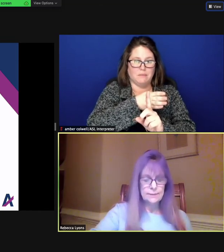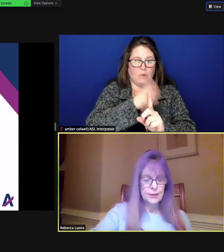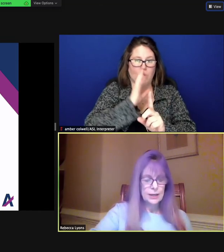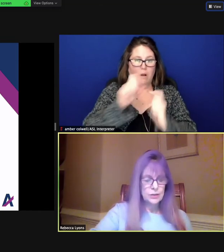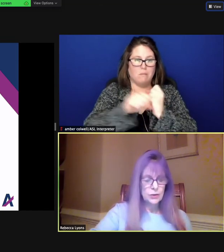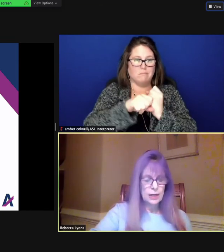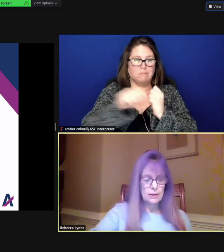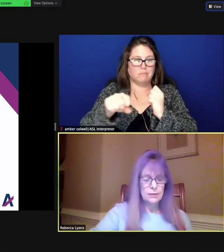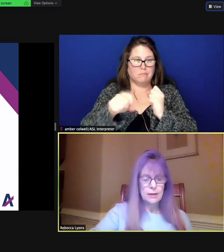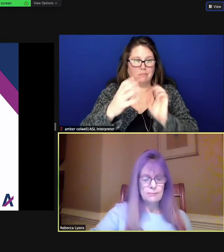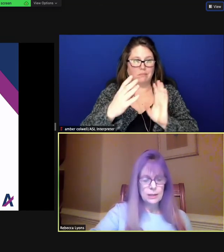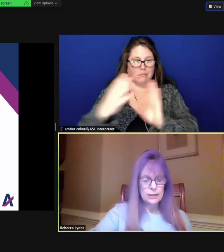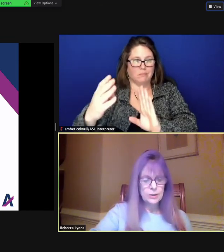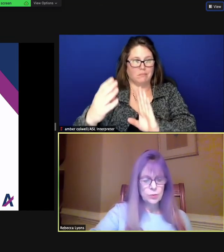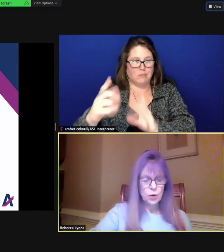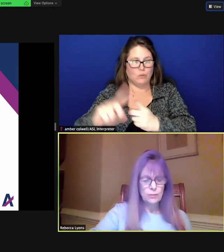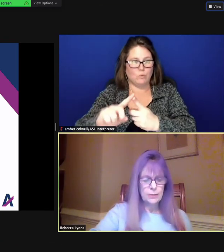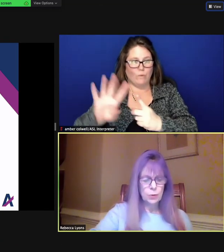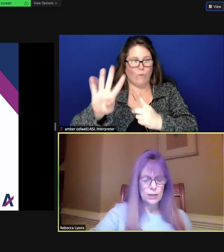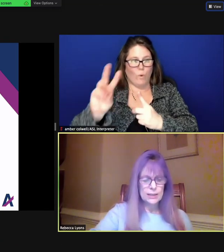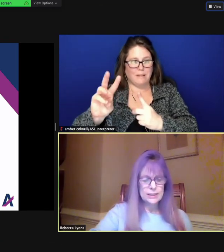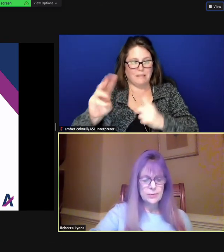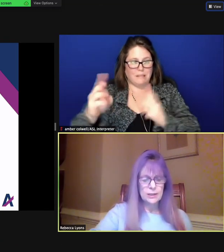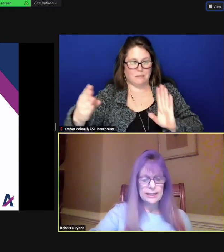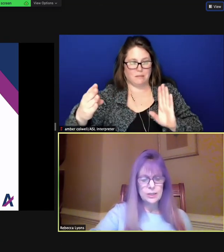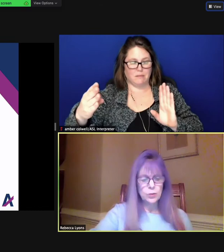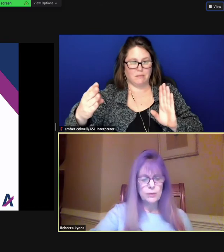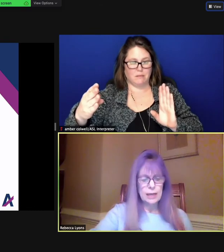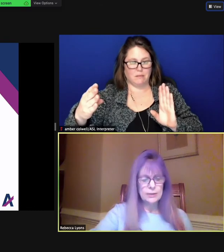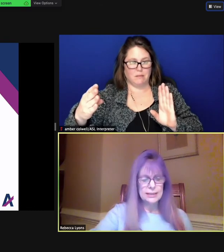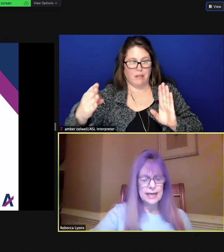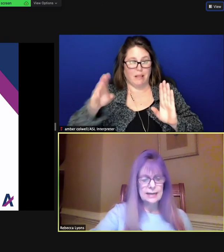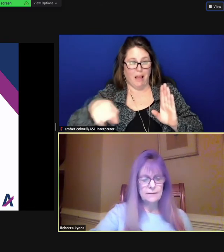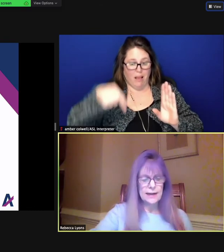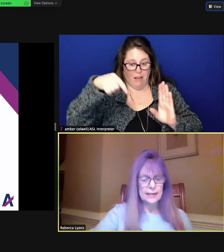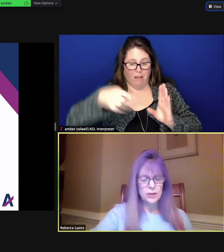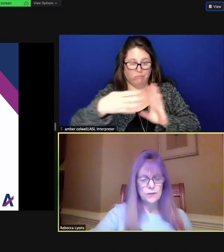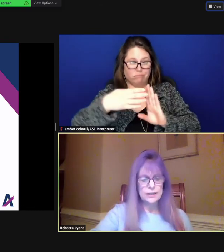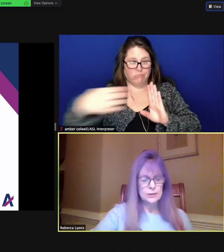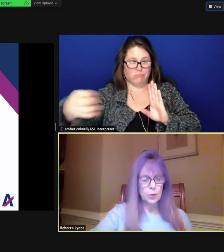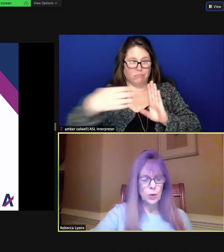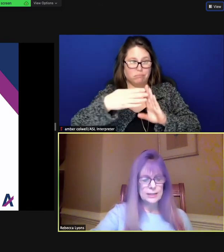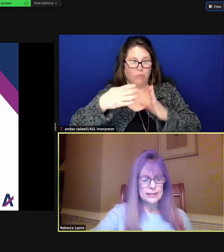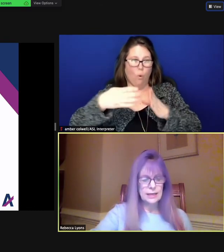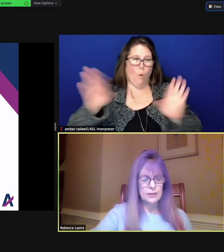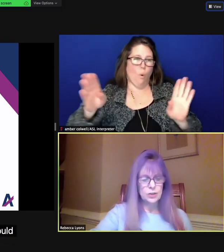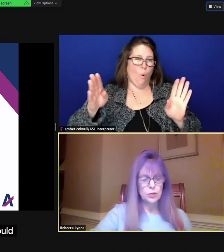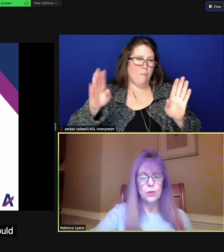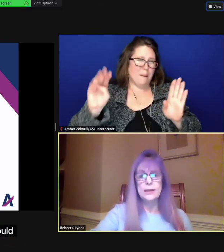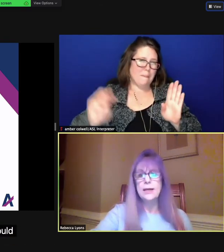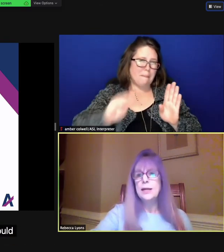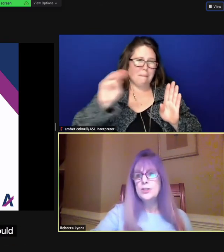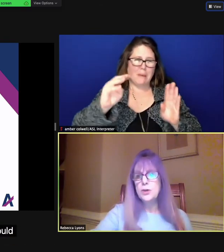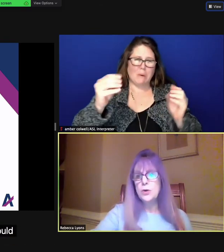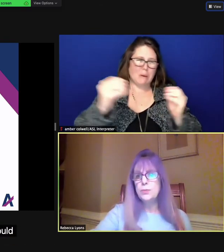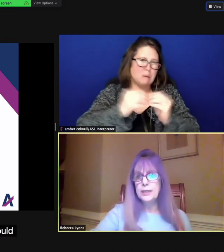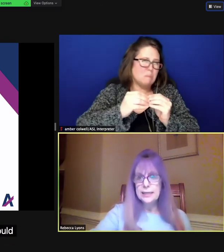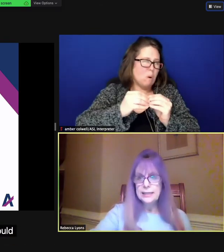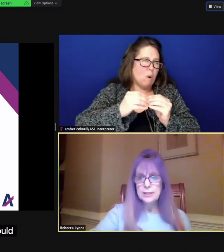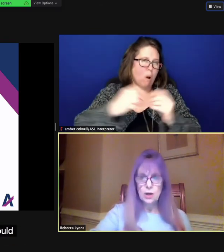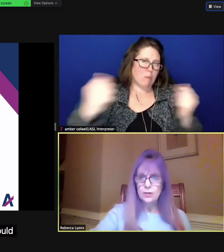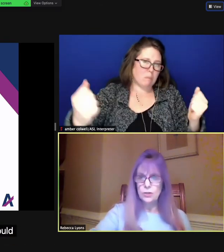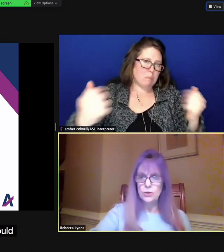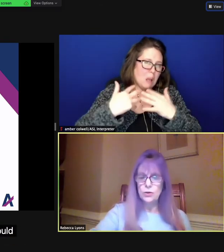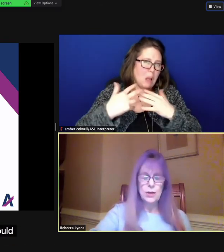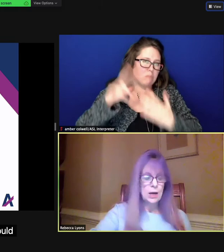46, so that millions more people with disabilities would be able to take advantage of this important savings tool. So